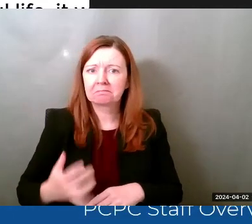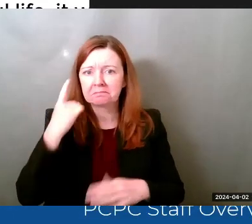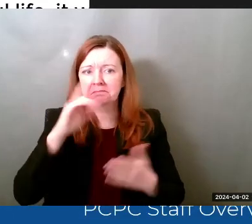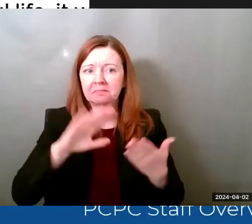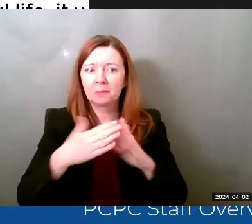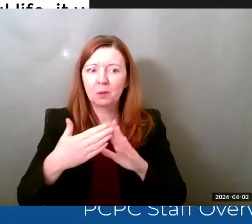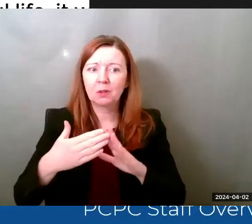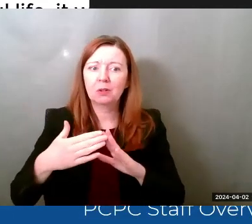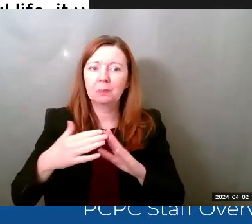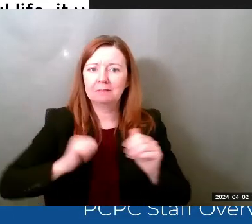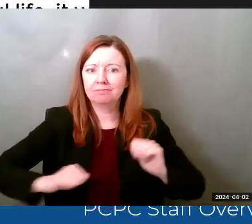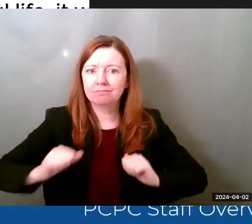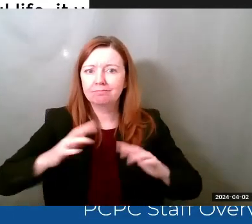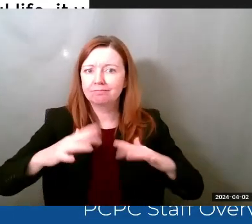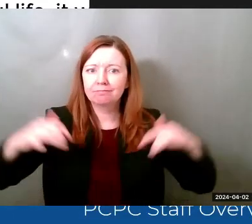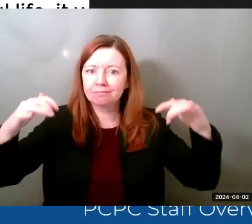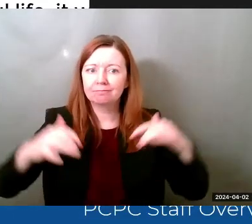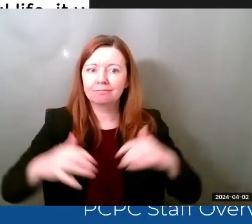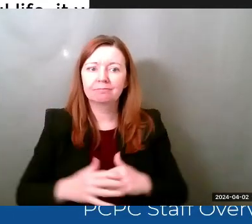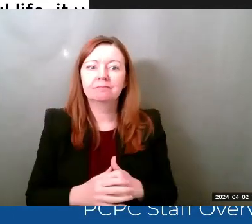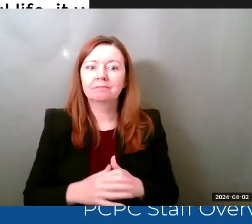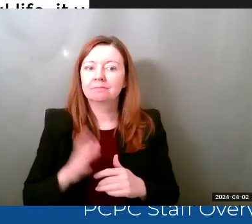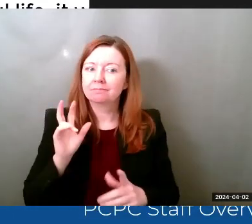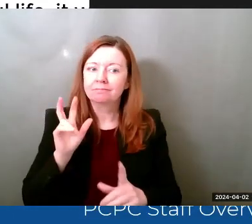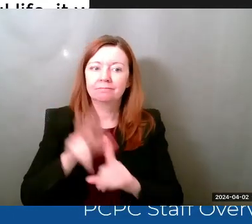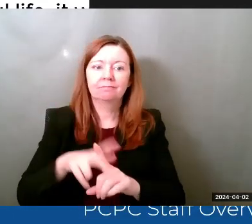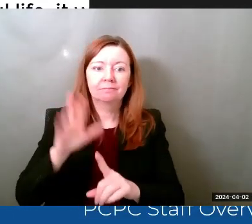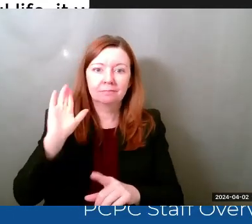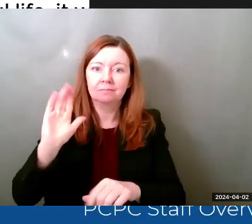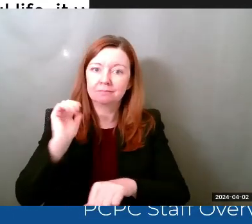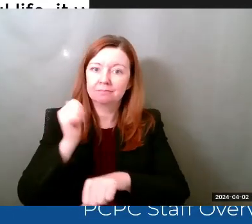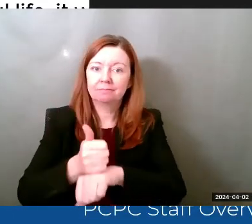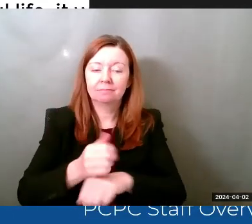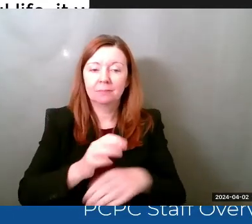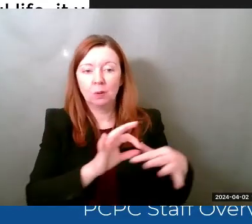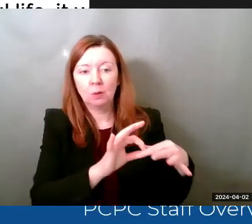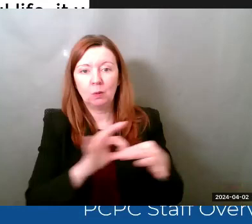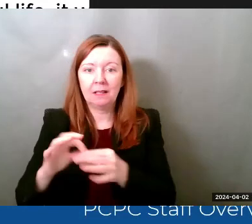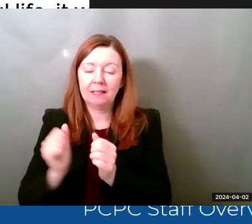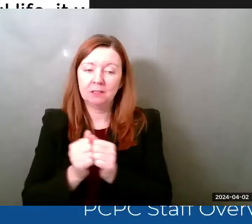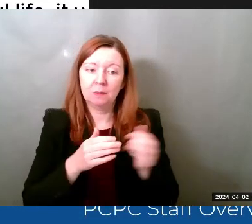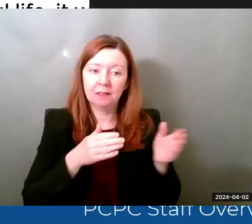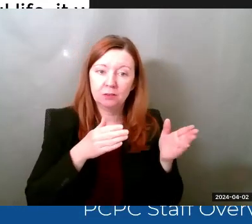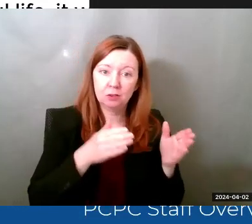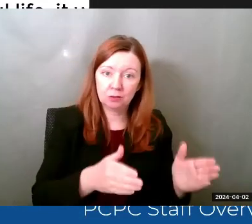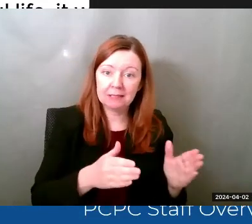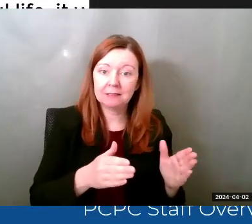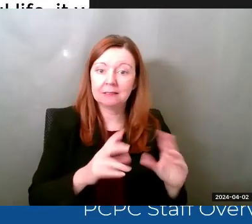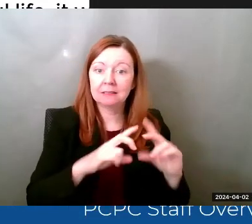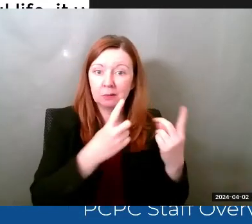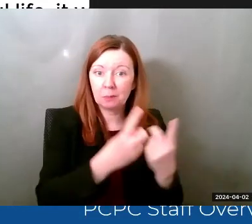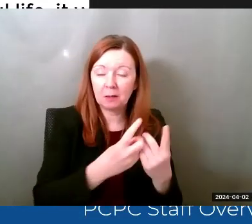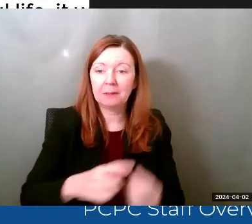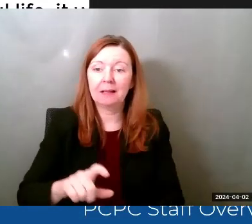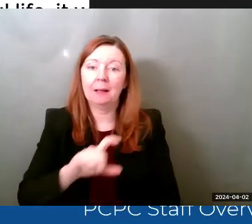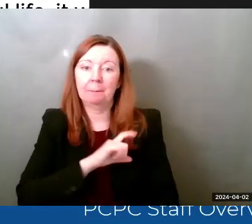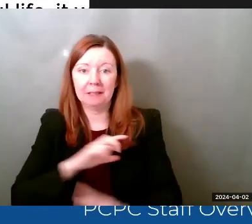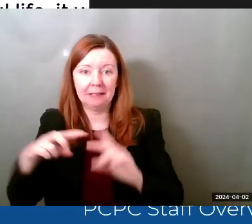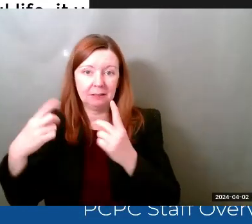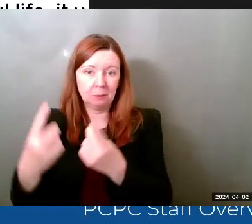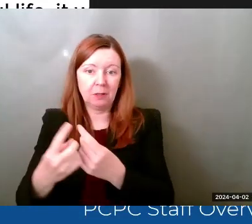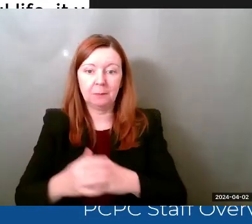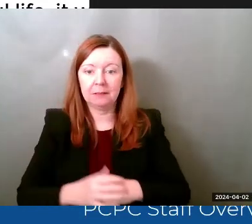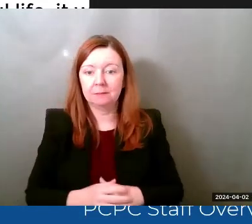for urban entertainment venues and would be implemented here in coordination with the streets and